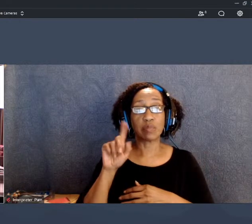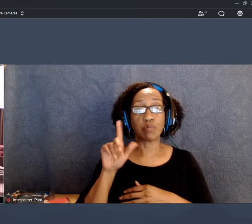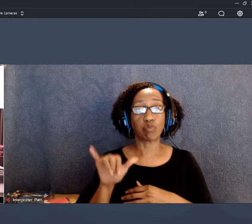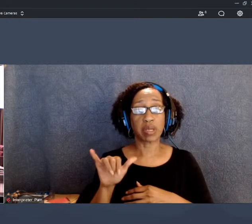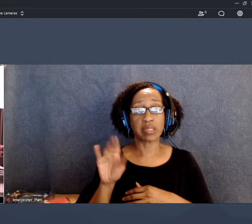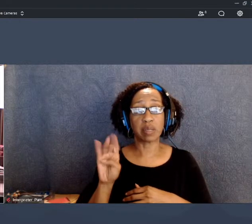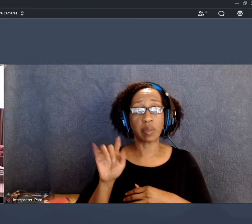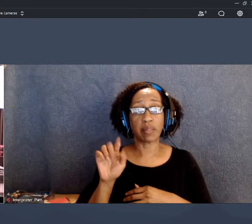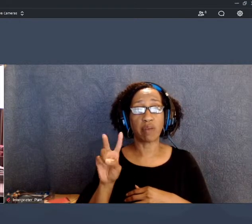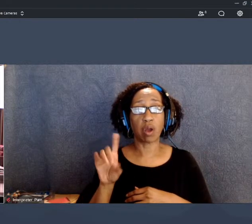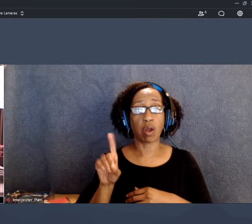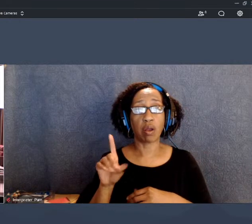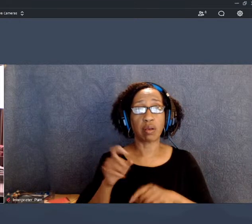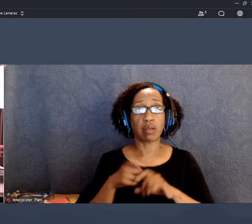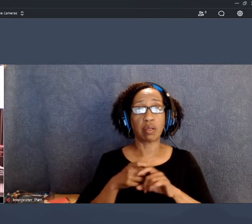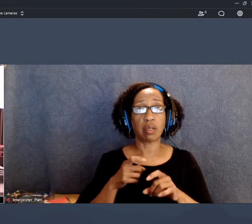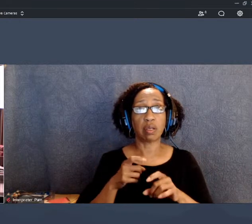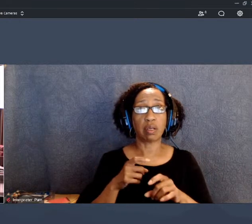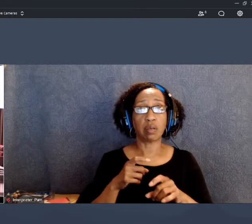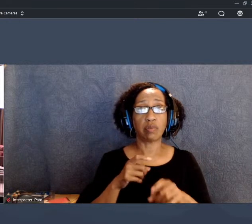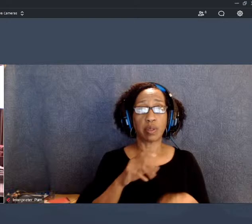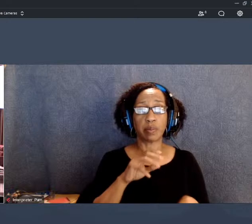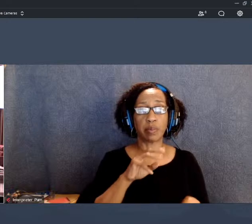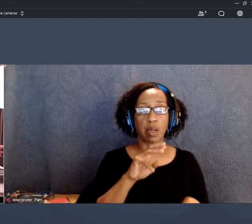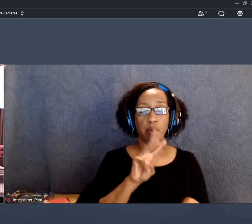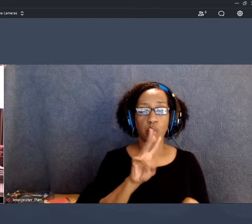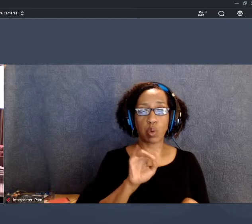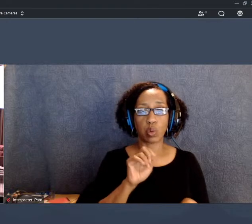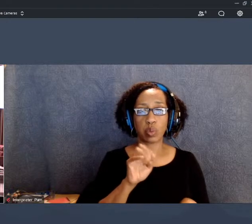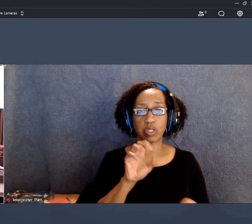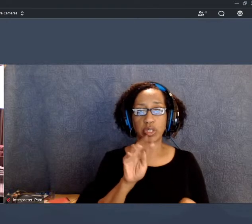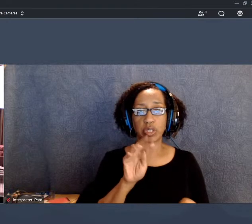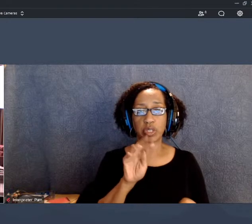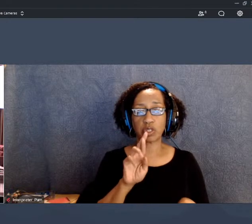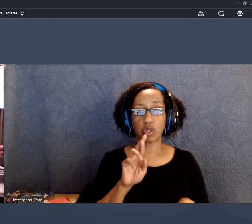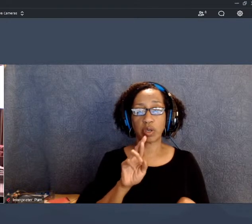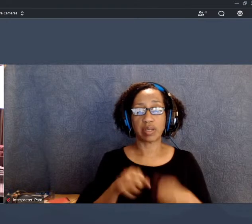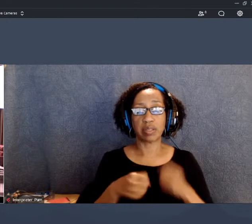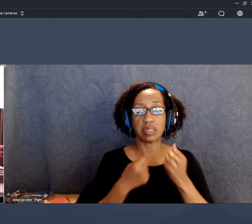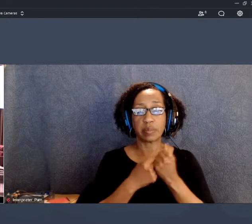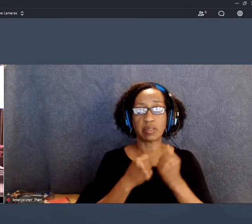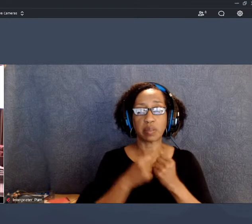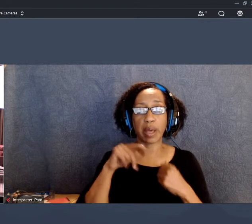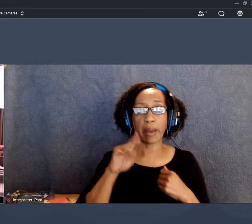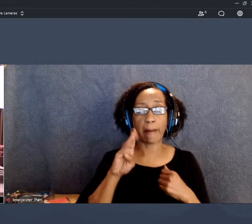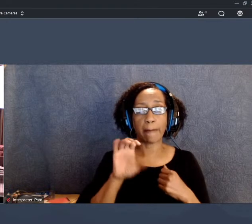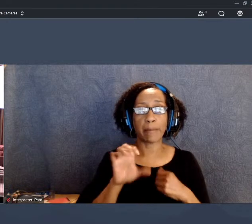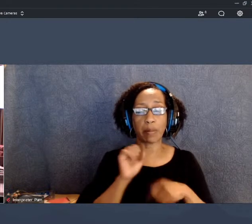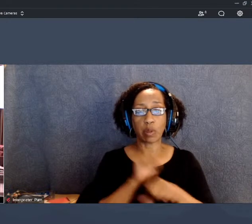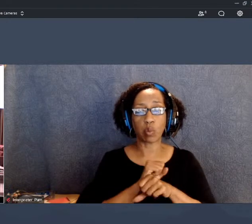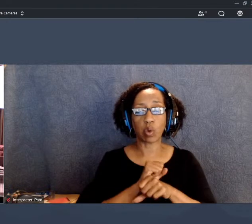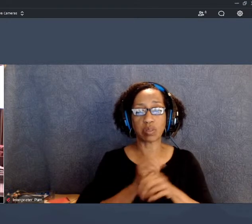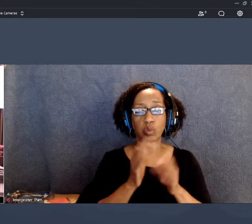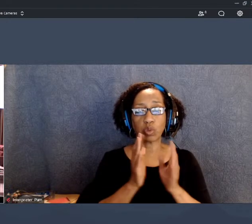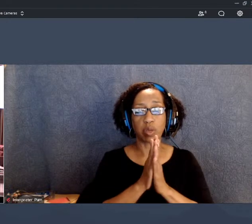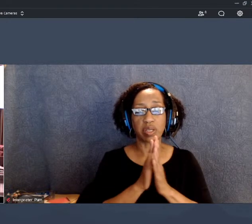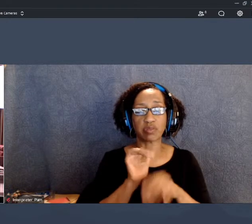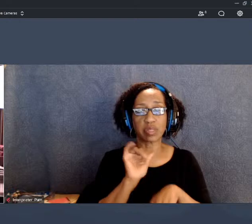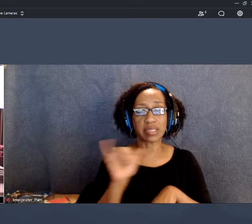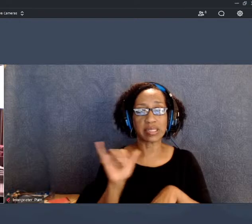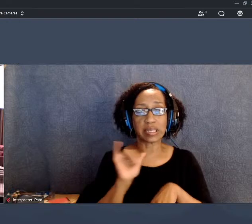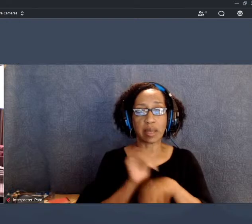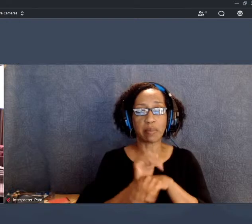This resolution is sponsored by the Division of Public Works, and there's a request for same night minutes. Thank you very